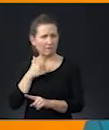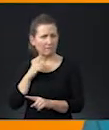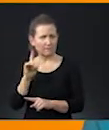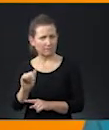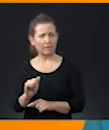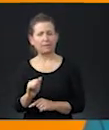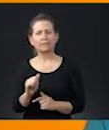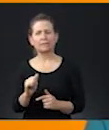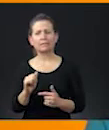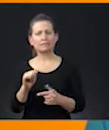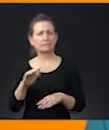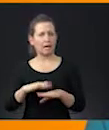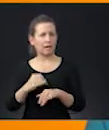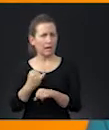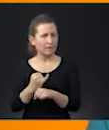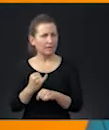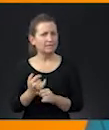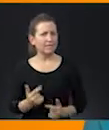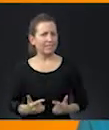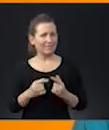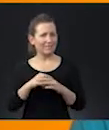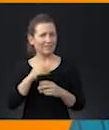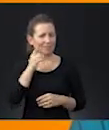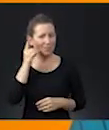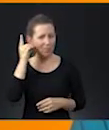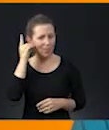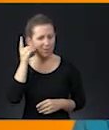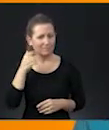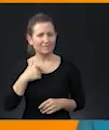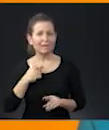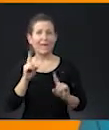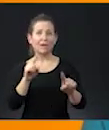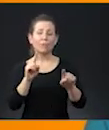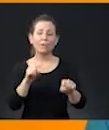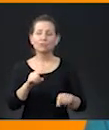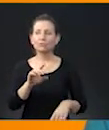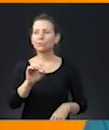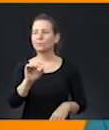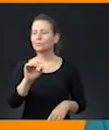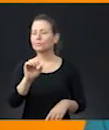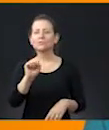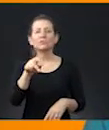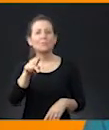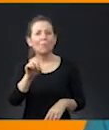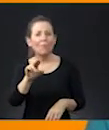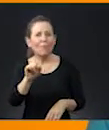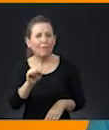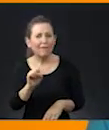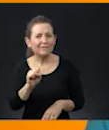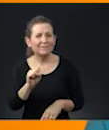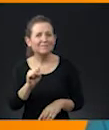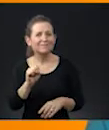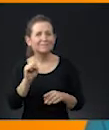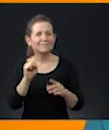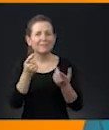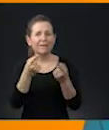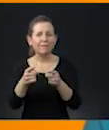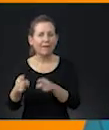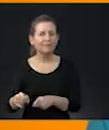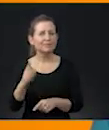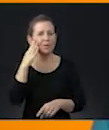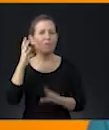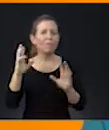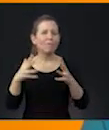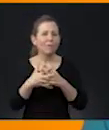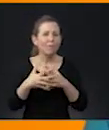living in the dorms. I went to sporting events. I went for all the football games,